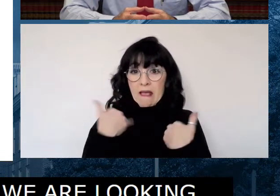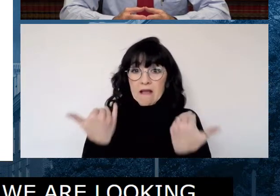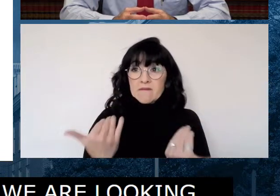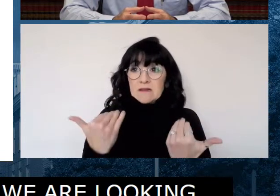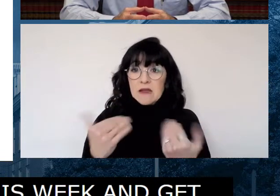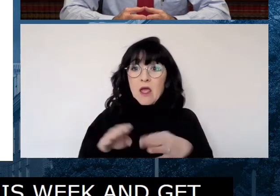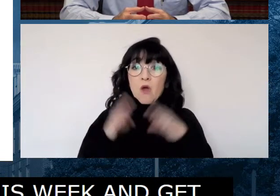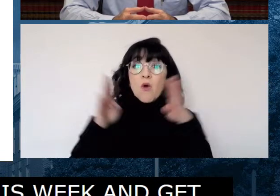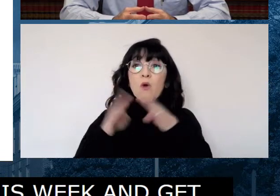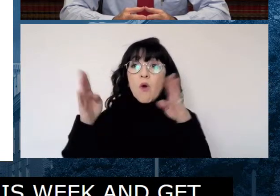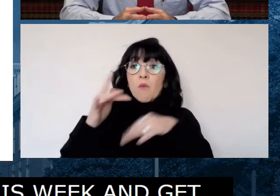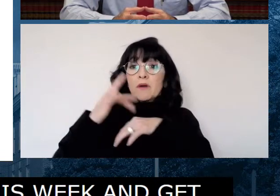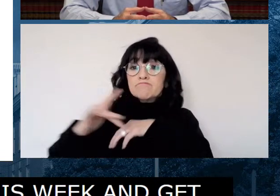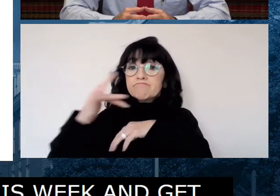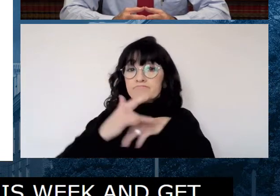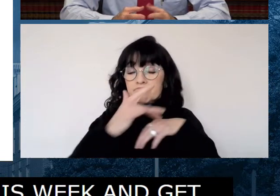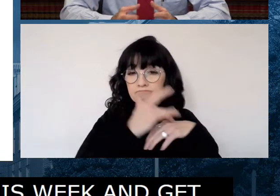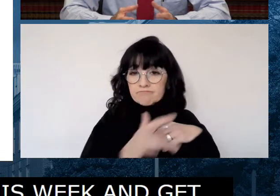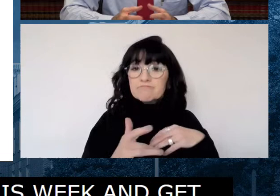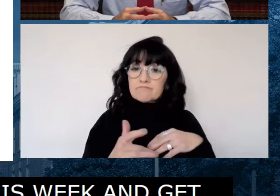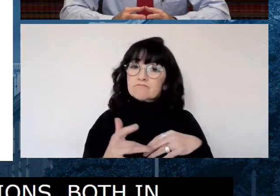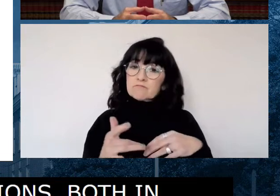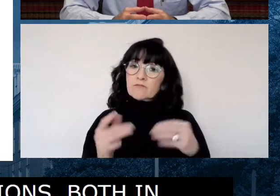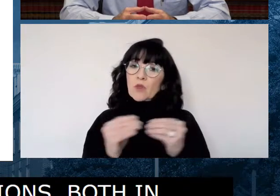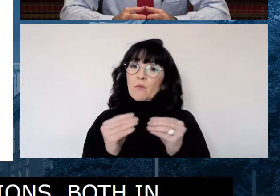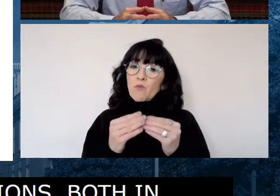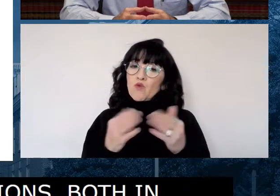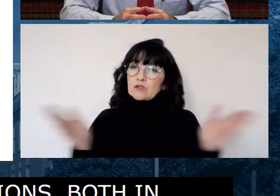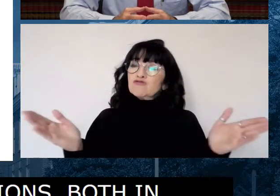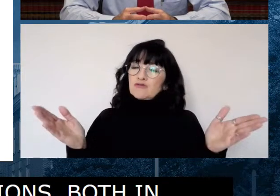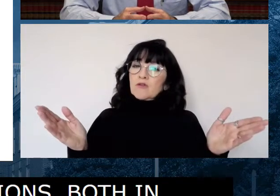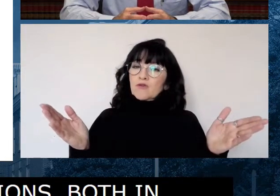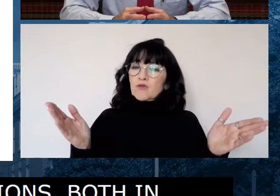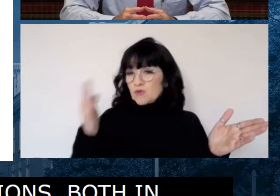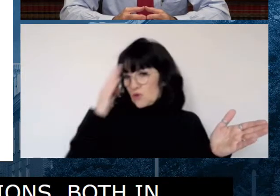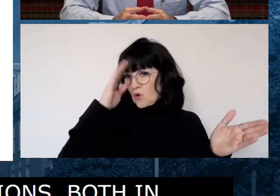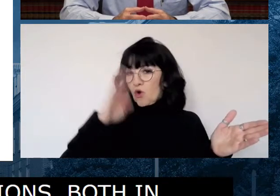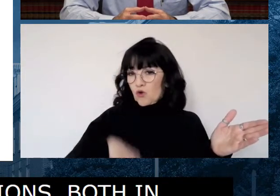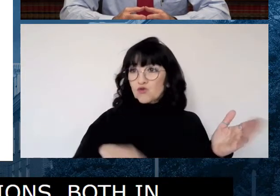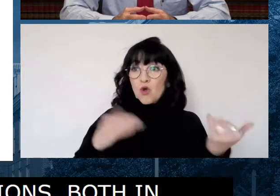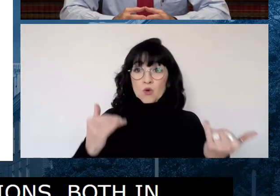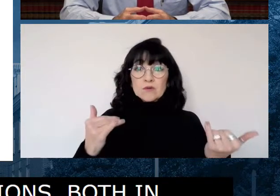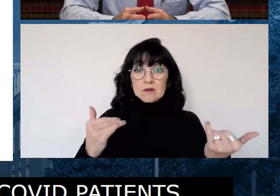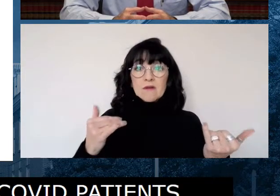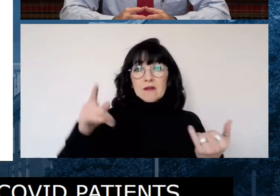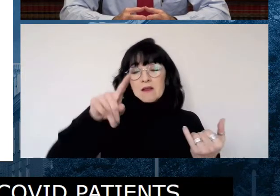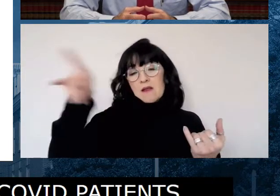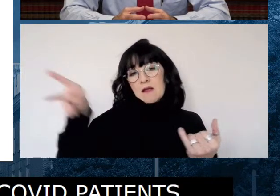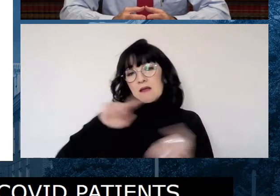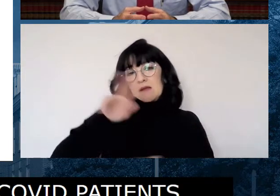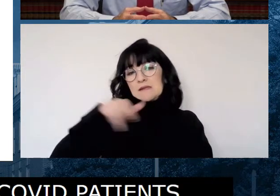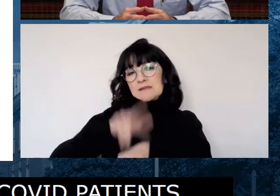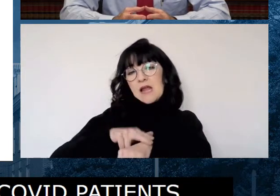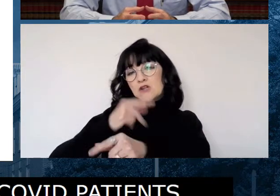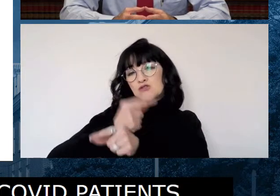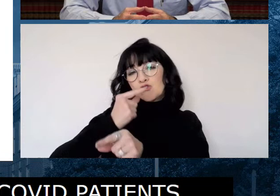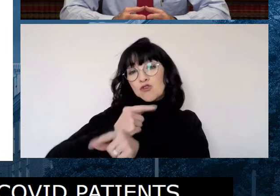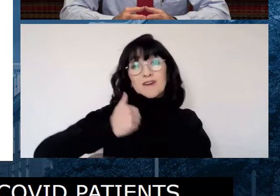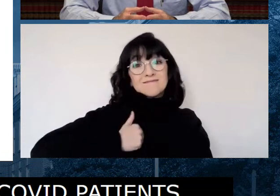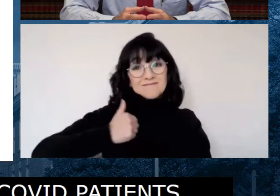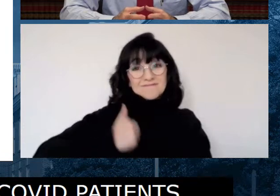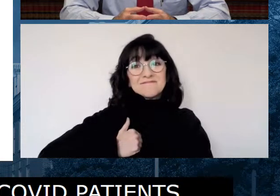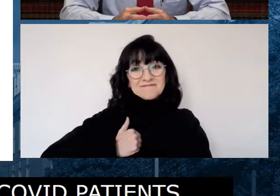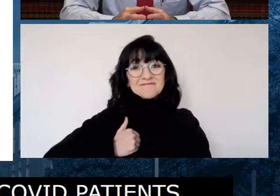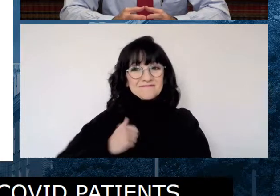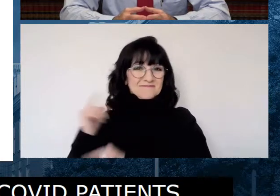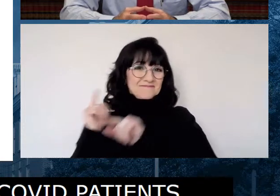patients and in the hospitals more generally. I do know that we have our National Guard men and women that have been deployed and welcomed with